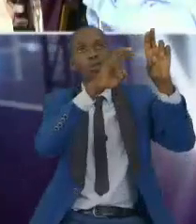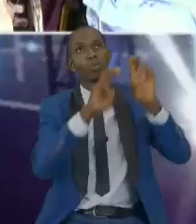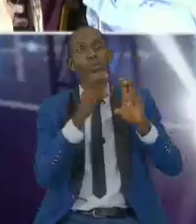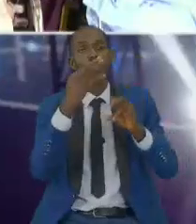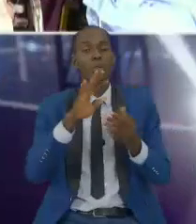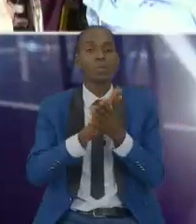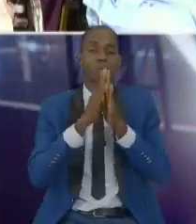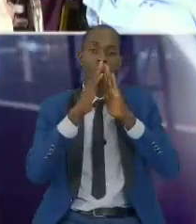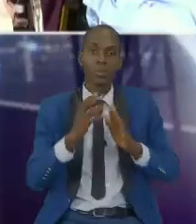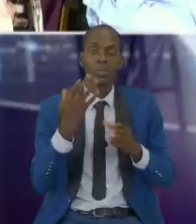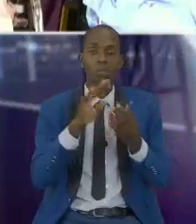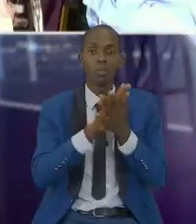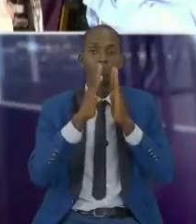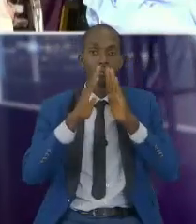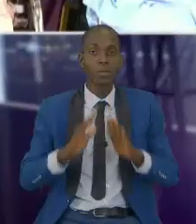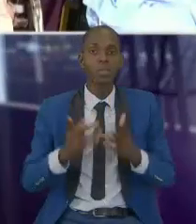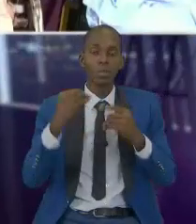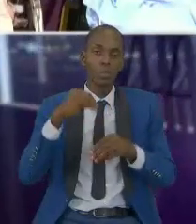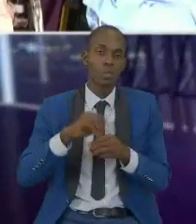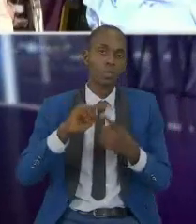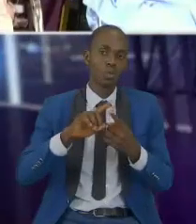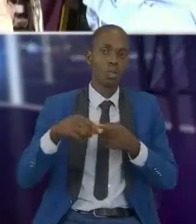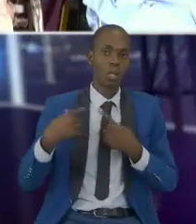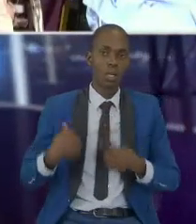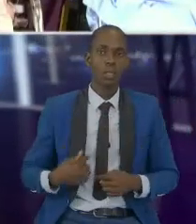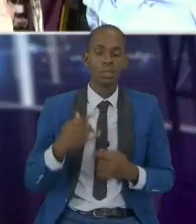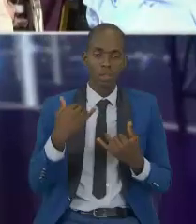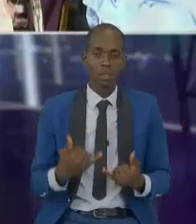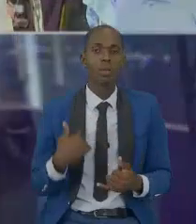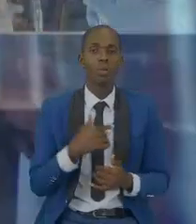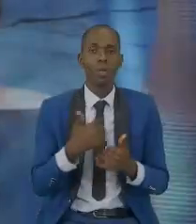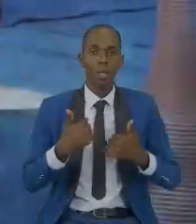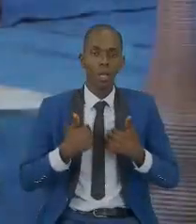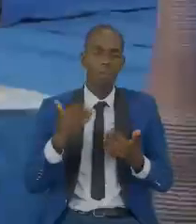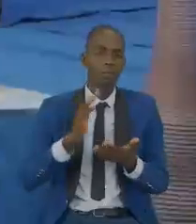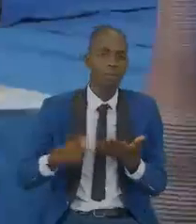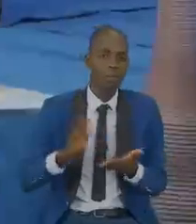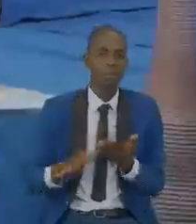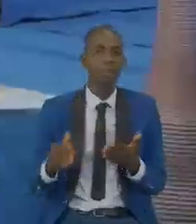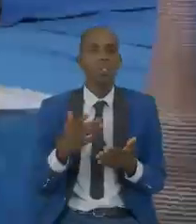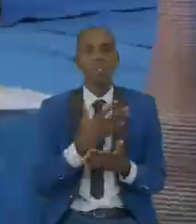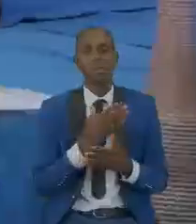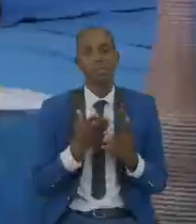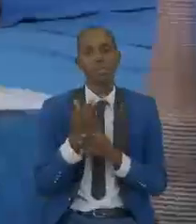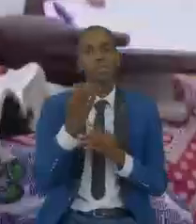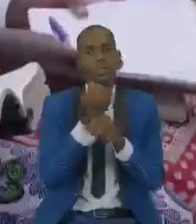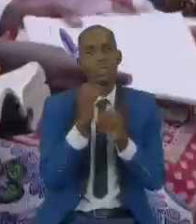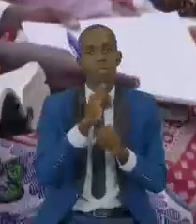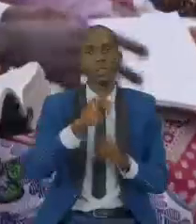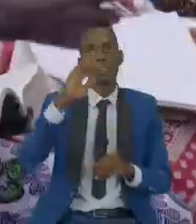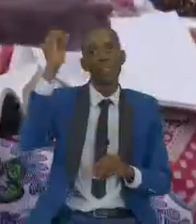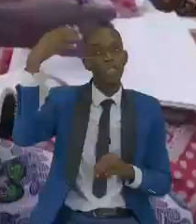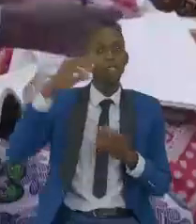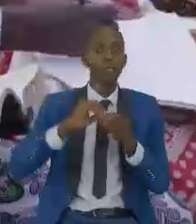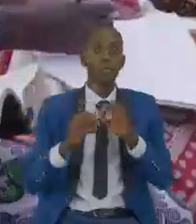now comes in your heart. We have pardon and we have peace through saving faith. Look at number 2 here. Number